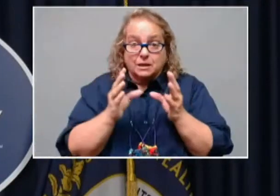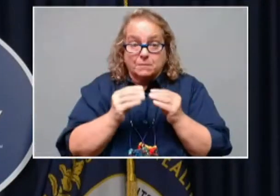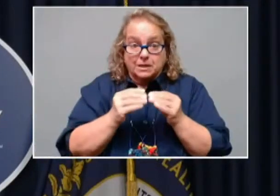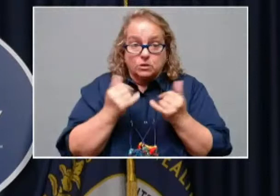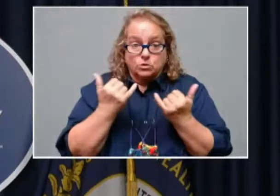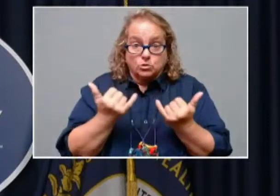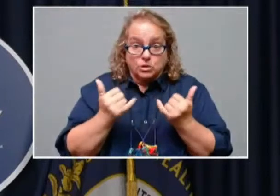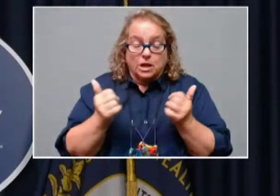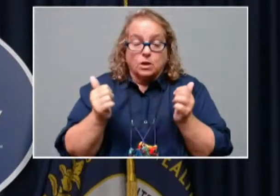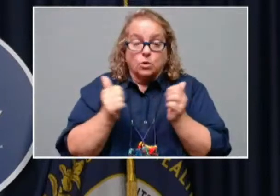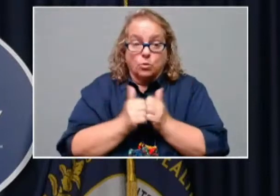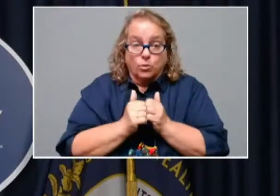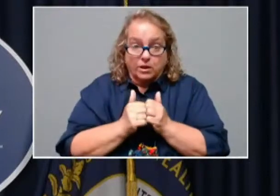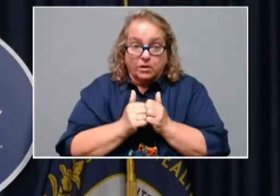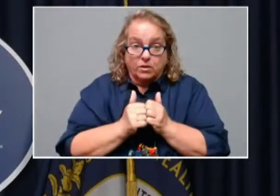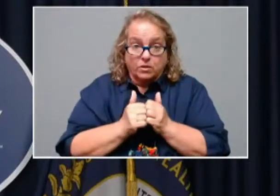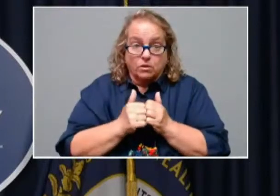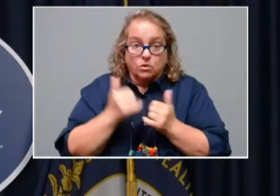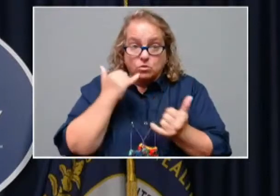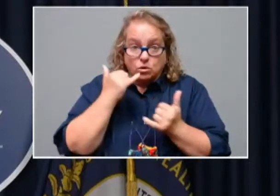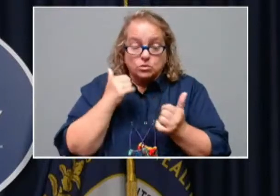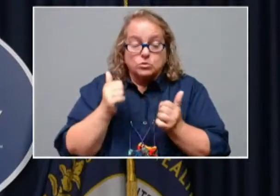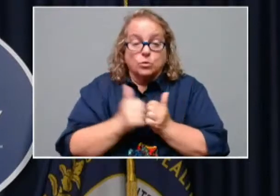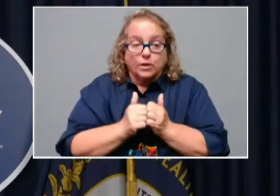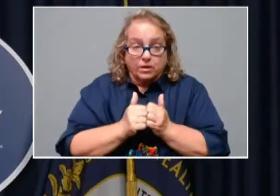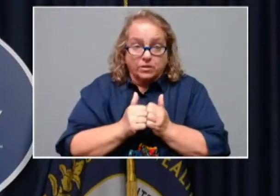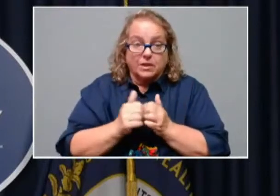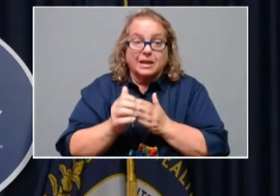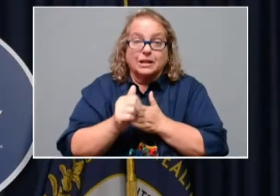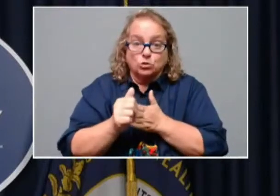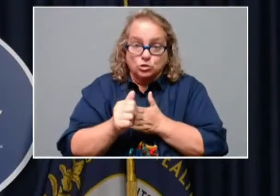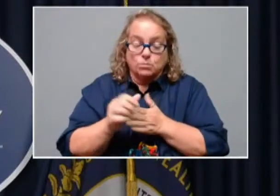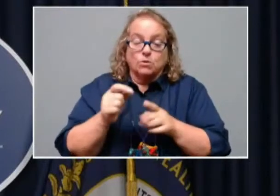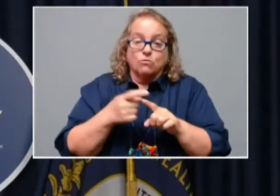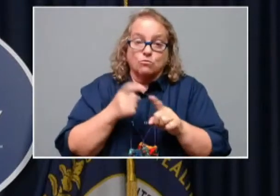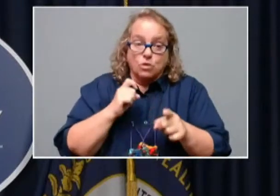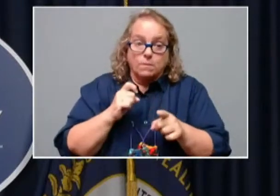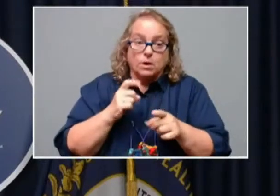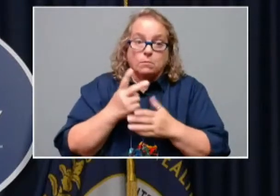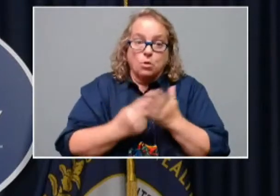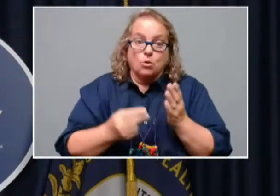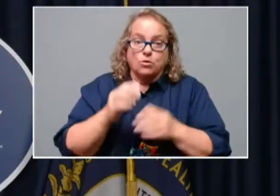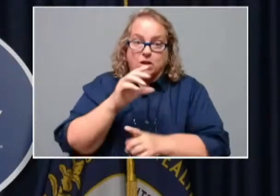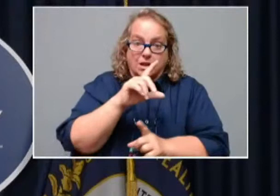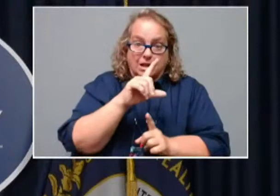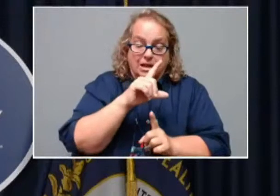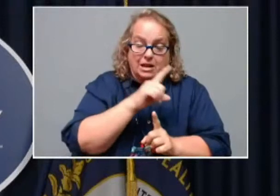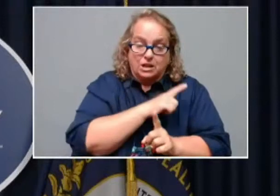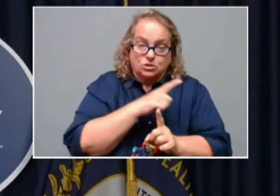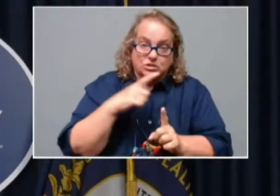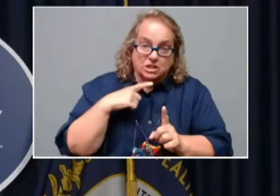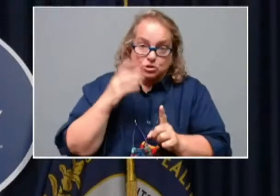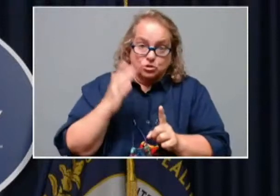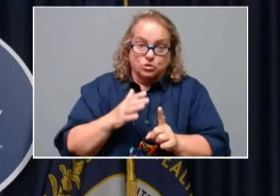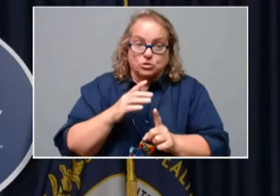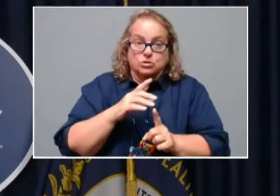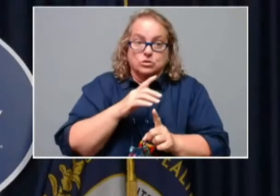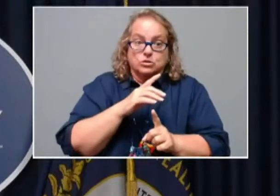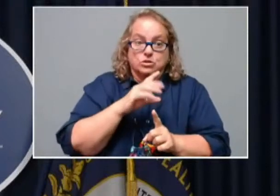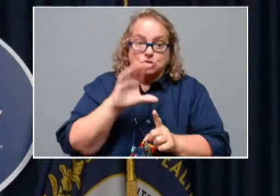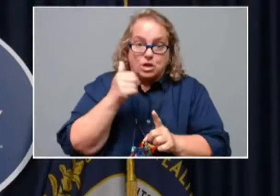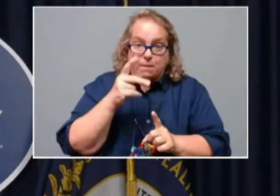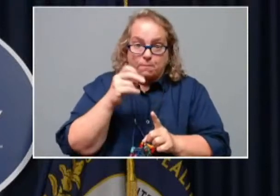with calls with leadership from both chambers, meeting today with the